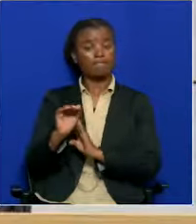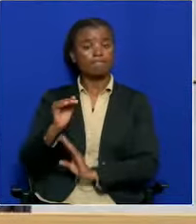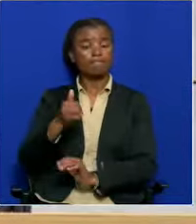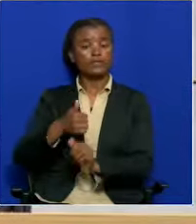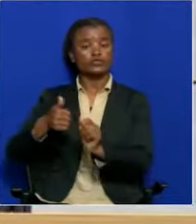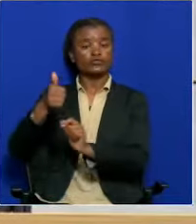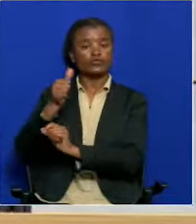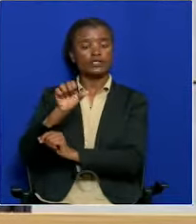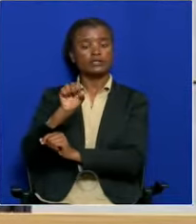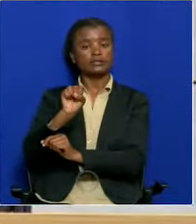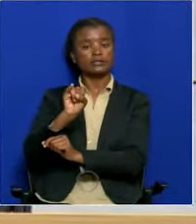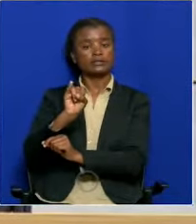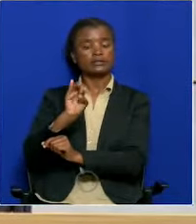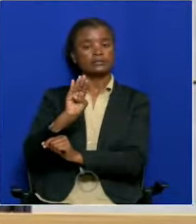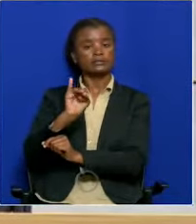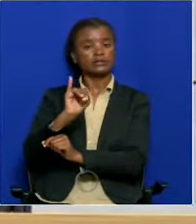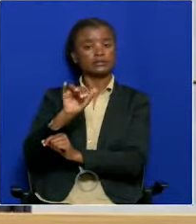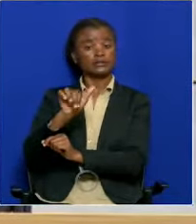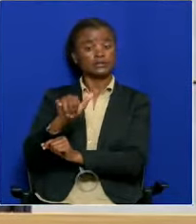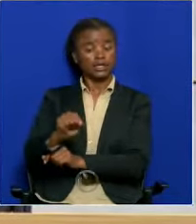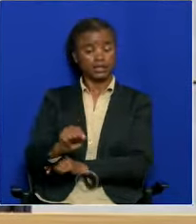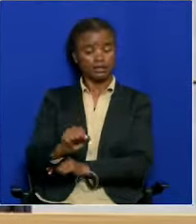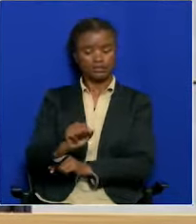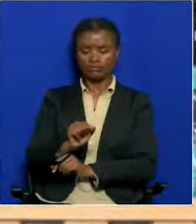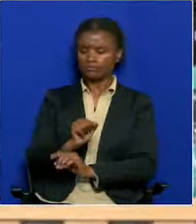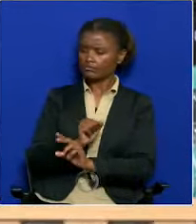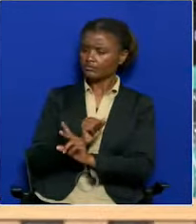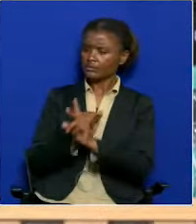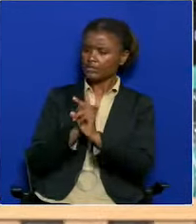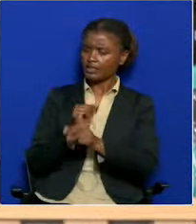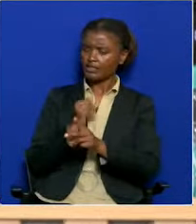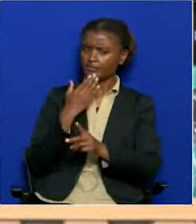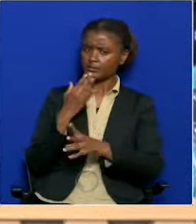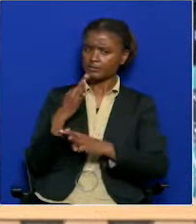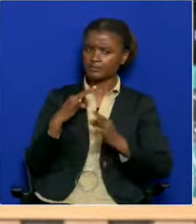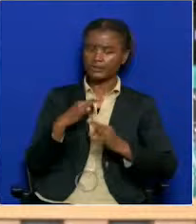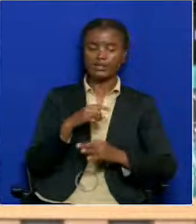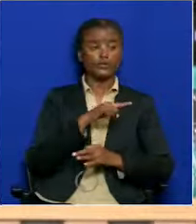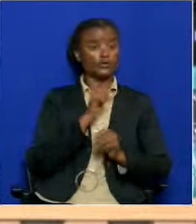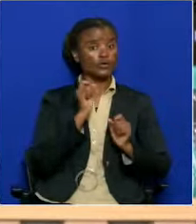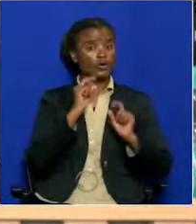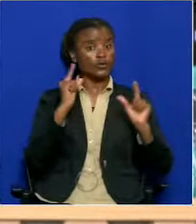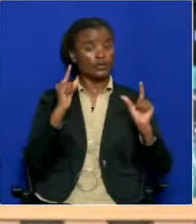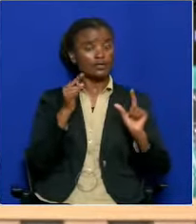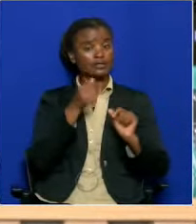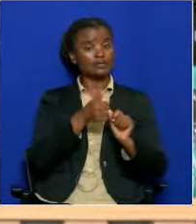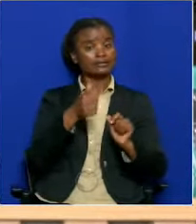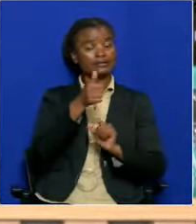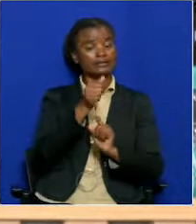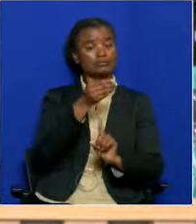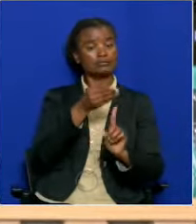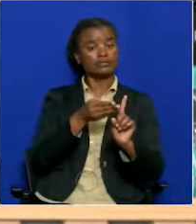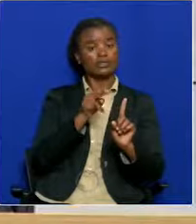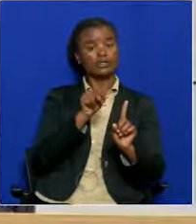Were you aware that Sergeant Kosi and General Sibia were also sharing this very